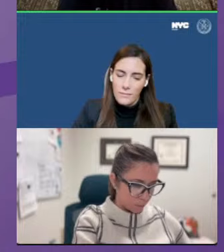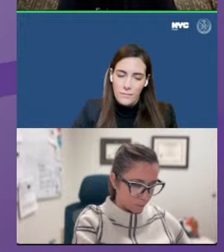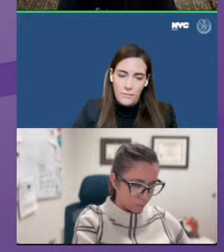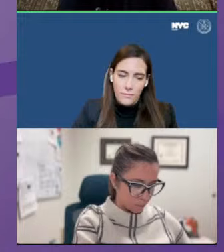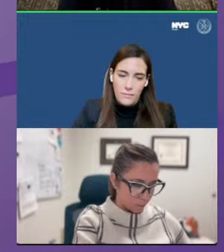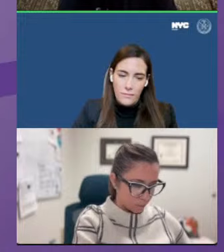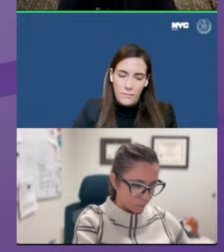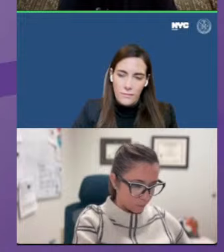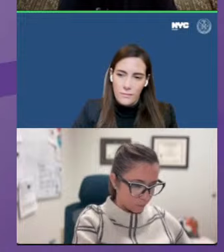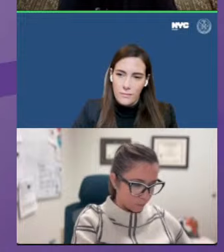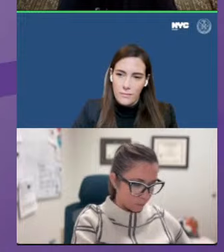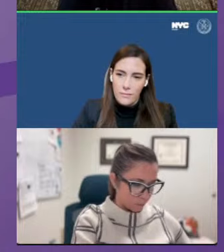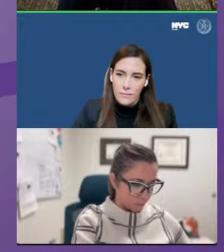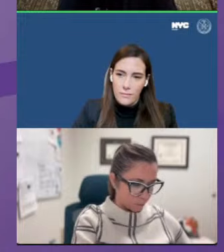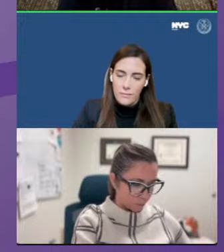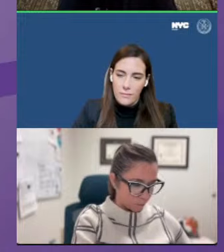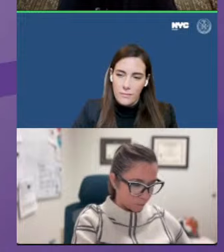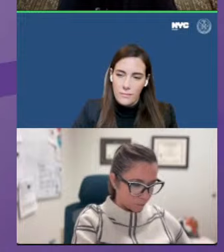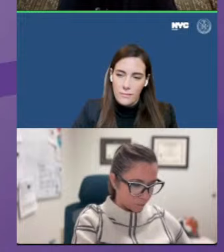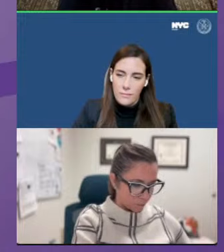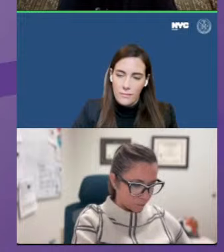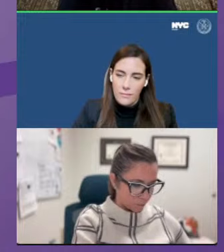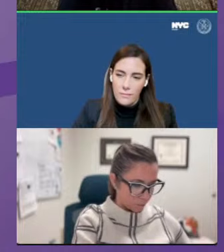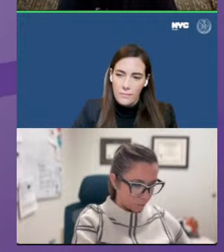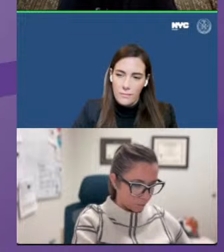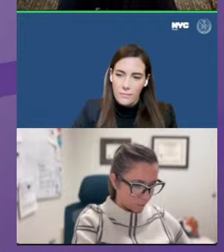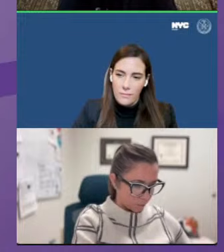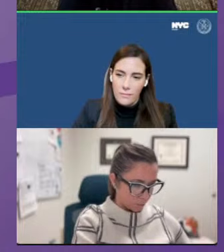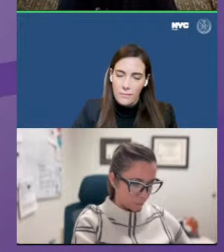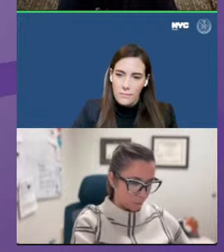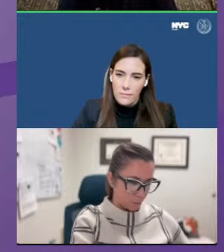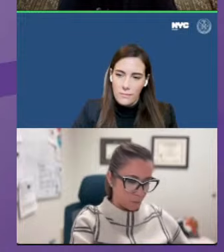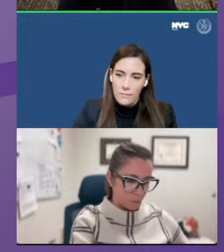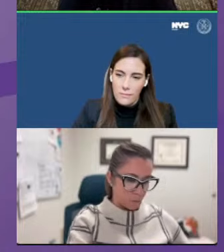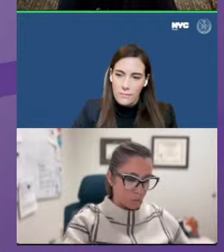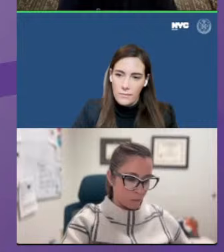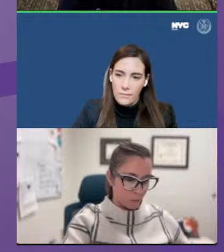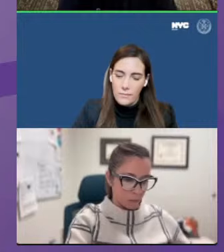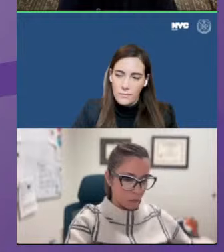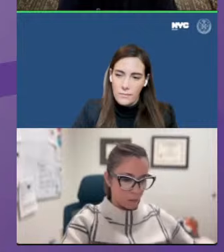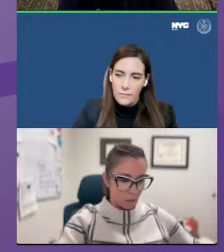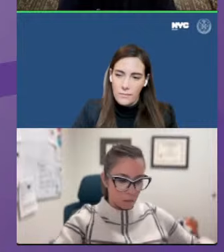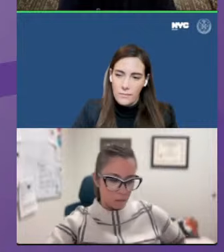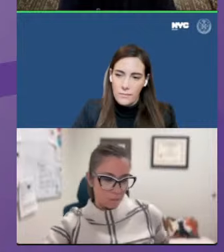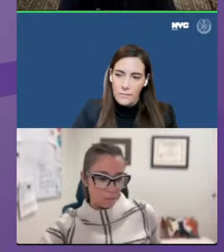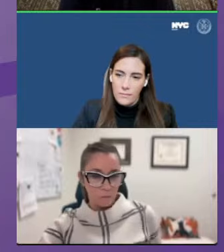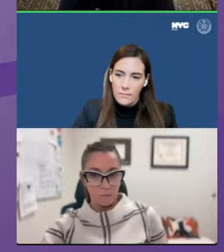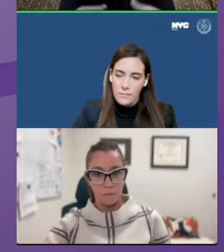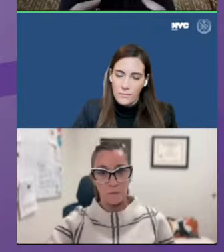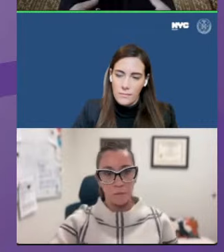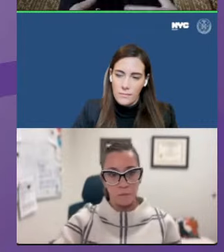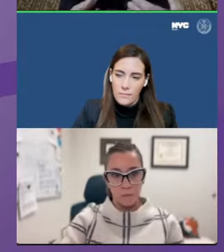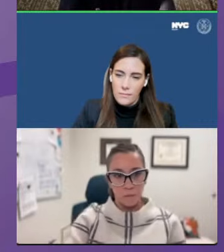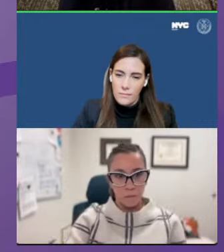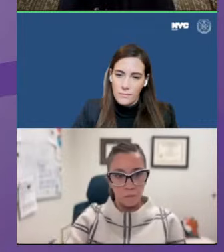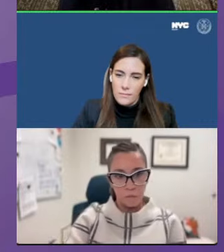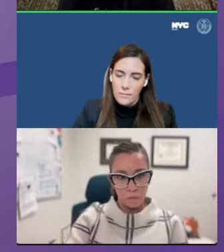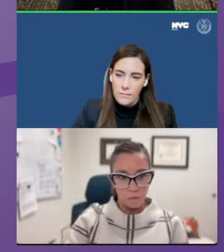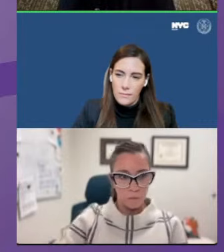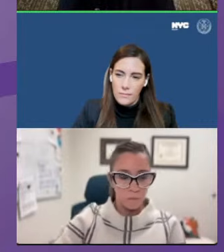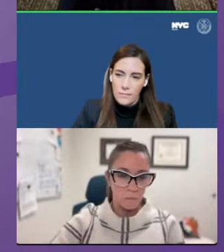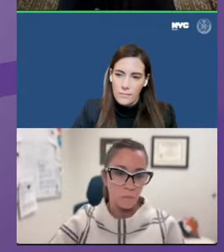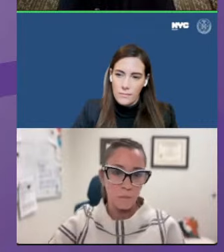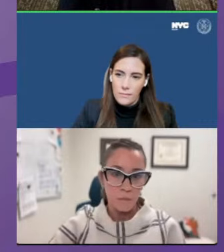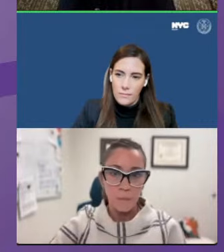seeing for low-dose rapamycin, it seemed like a very hopeful drug to try out. As we